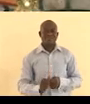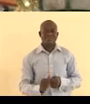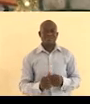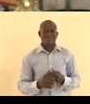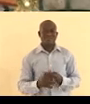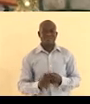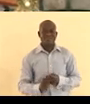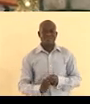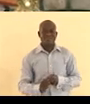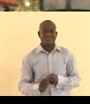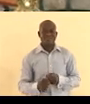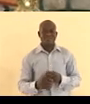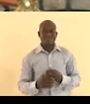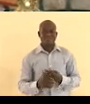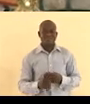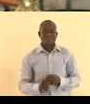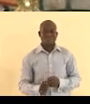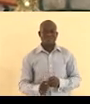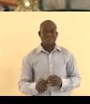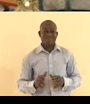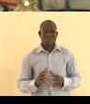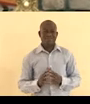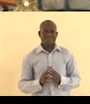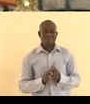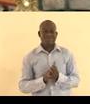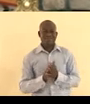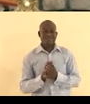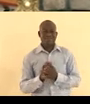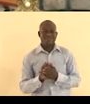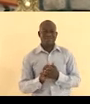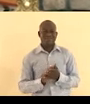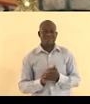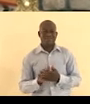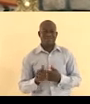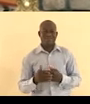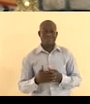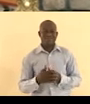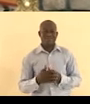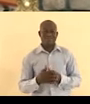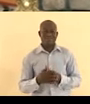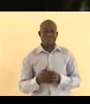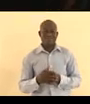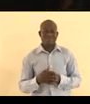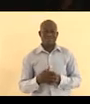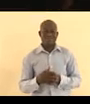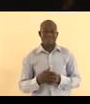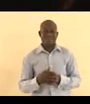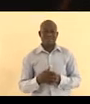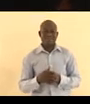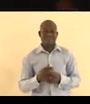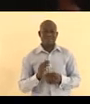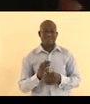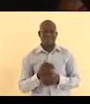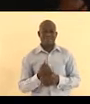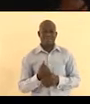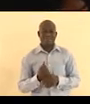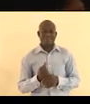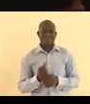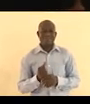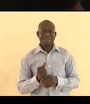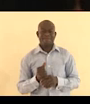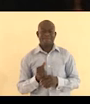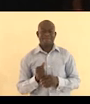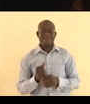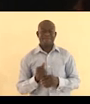Grace. Oh, she's a social media celebrity. Okay. How many followers do you have? How many followers? 1 million?